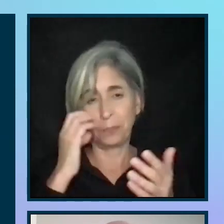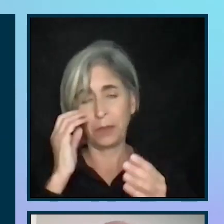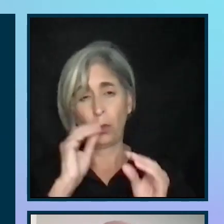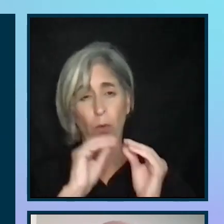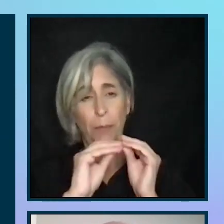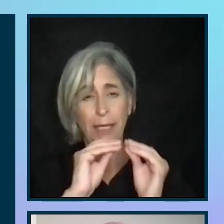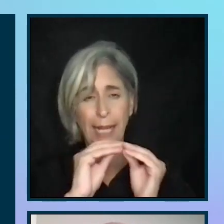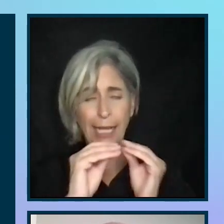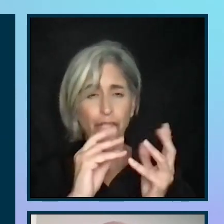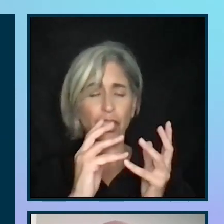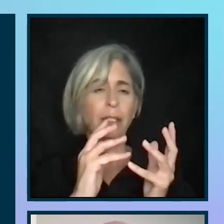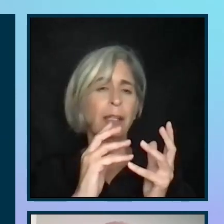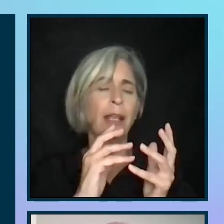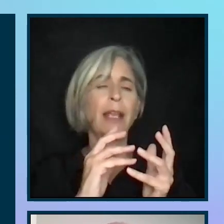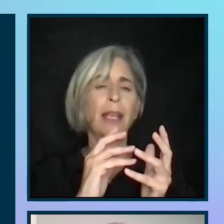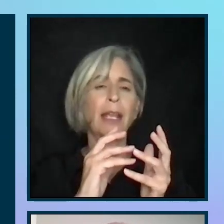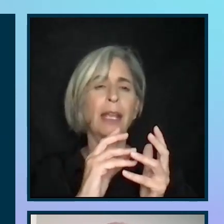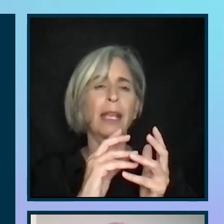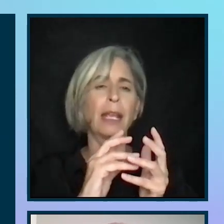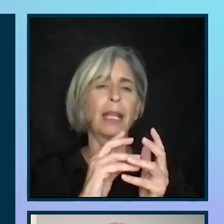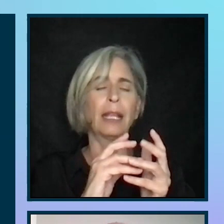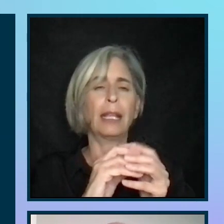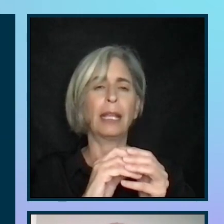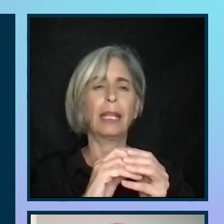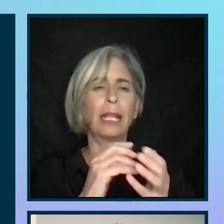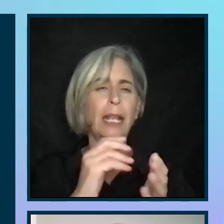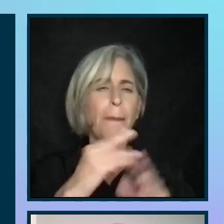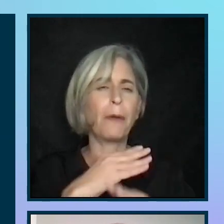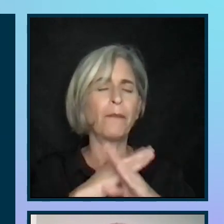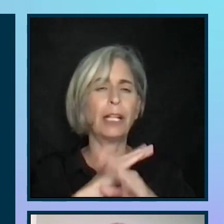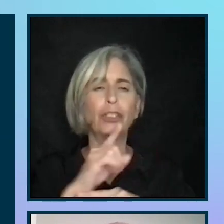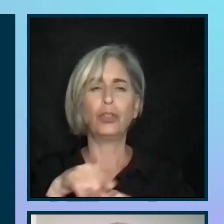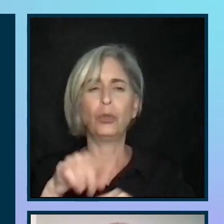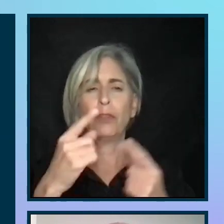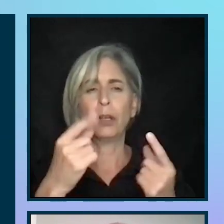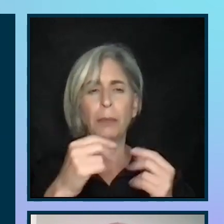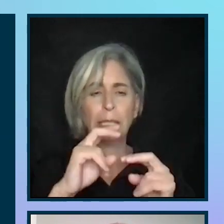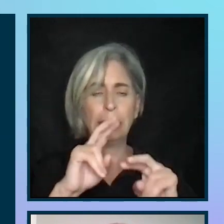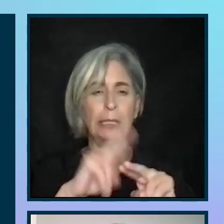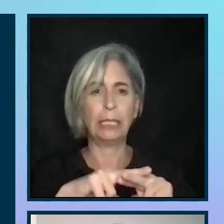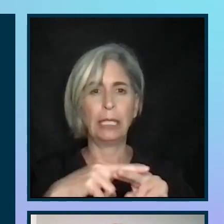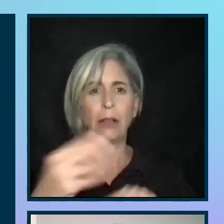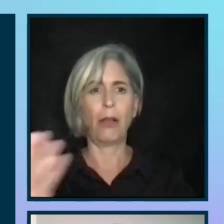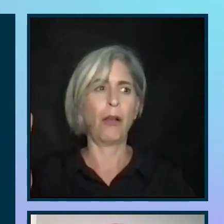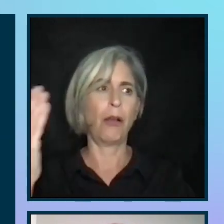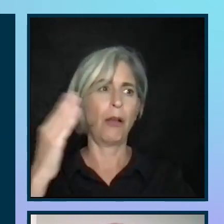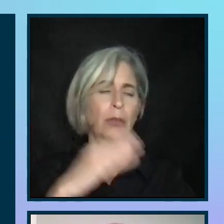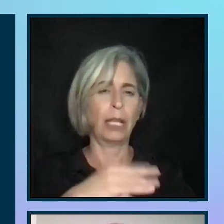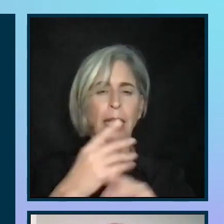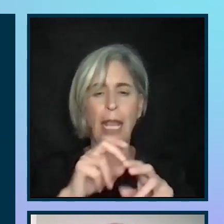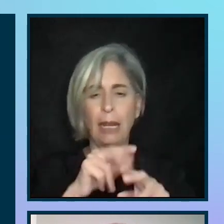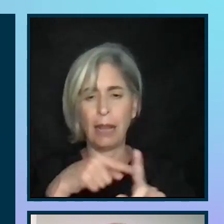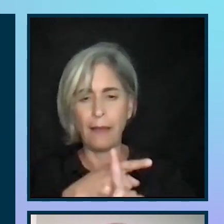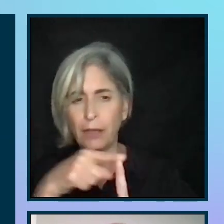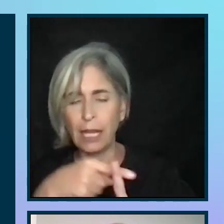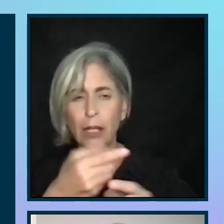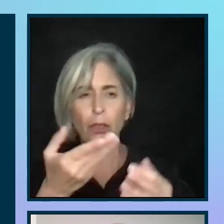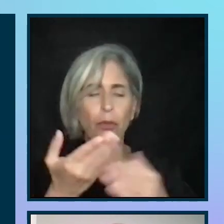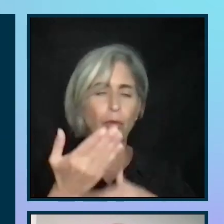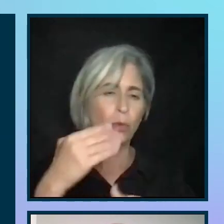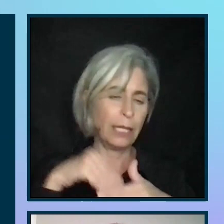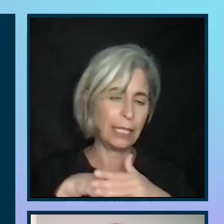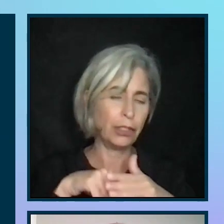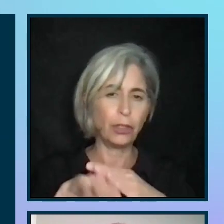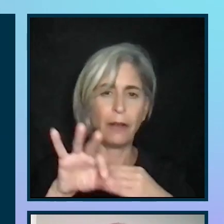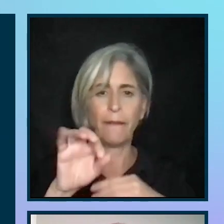or you've been introduced to using Acrobat for remediation, it prevents you from having to sit there through Acrobat panels and then navigate through the internals of a